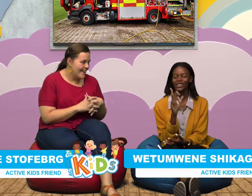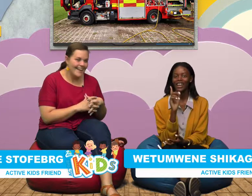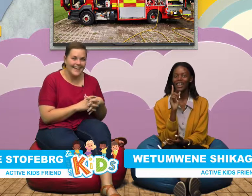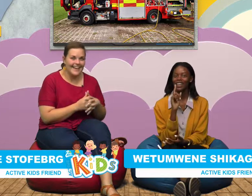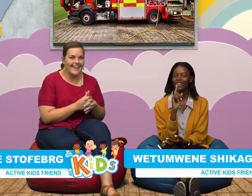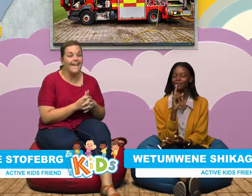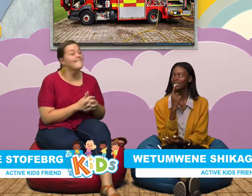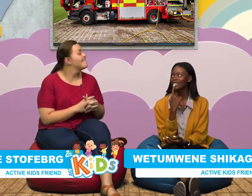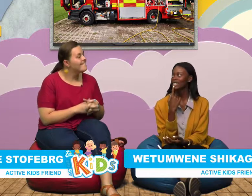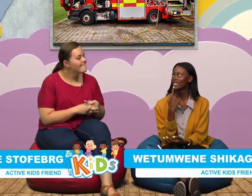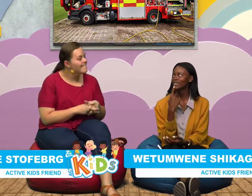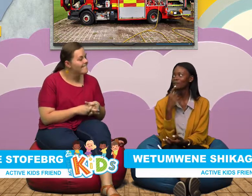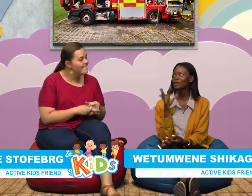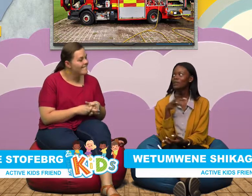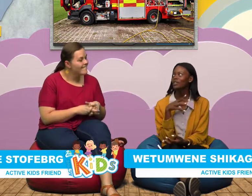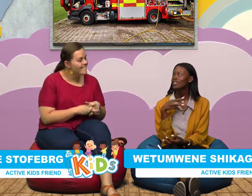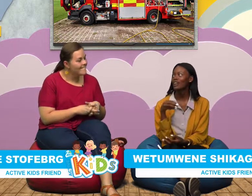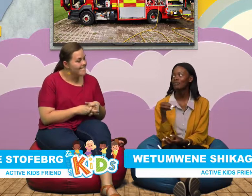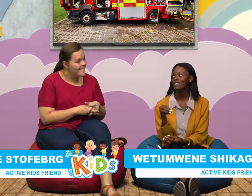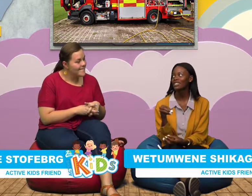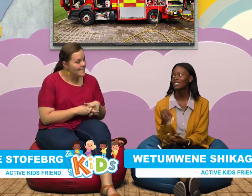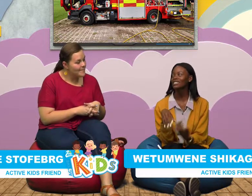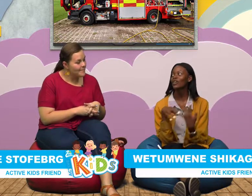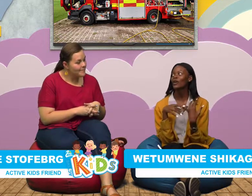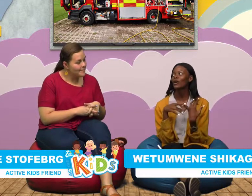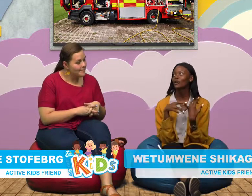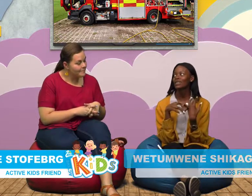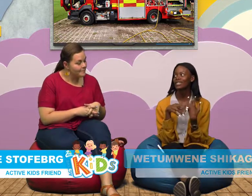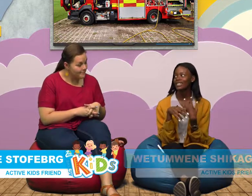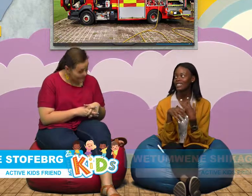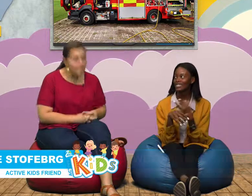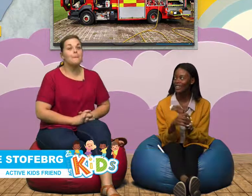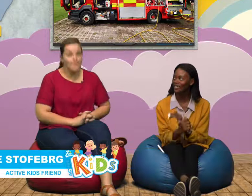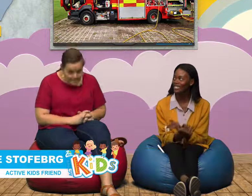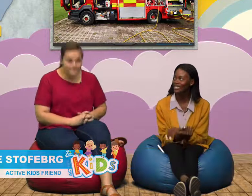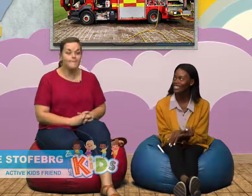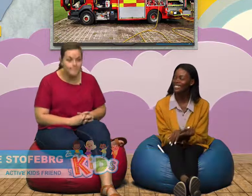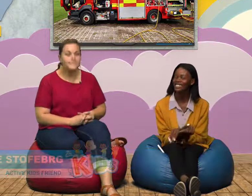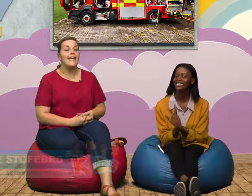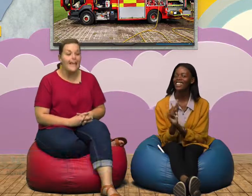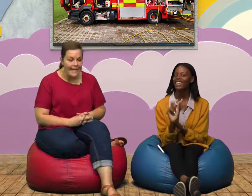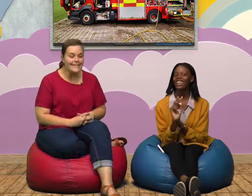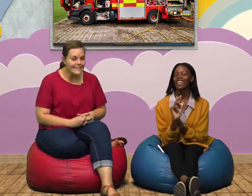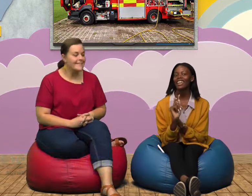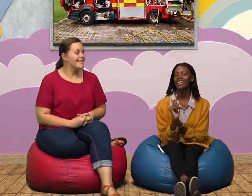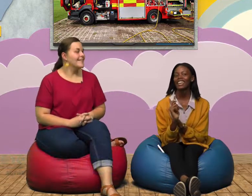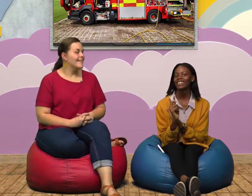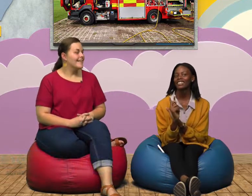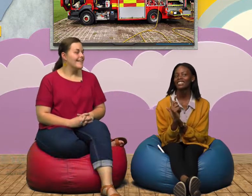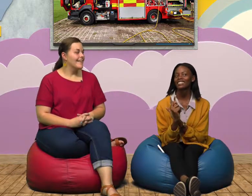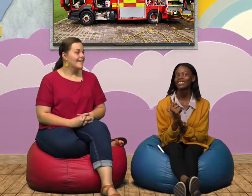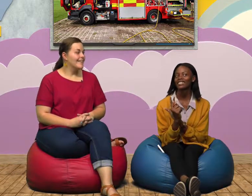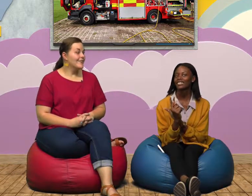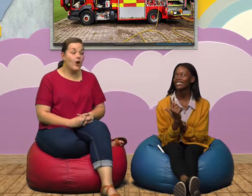know. Is it the people in our community? So police officers? Yes.